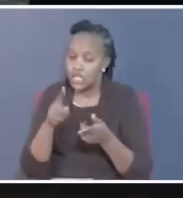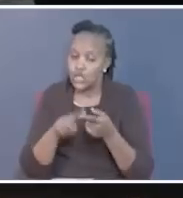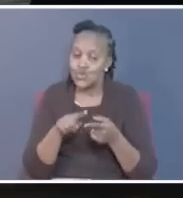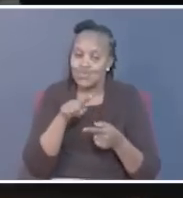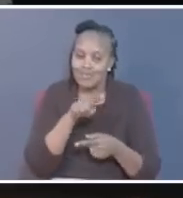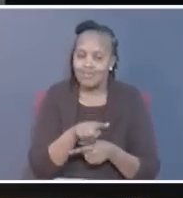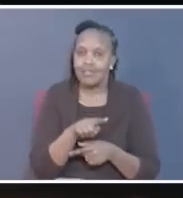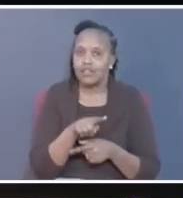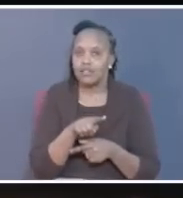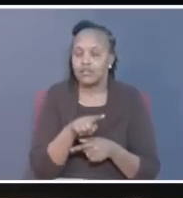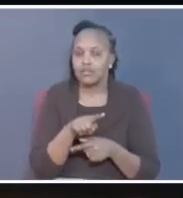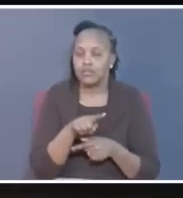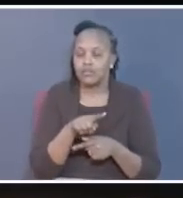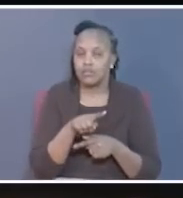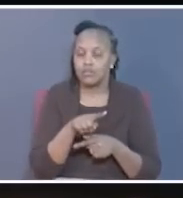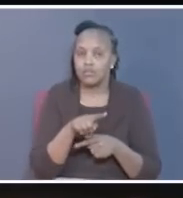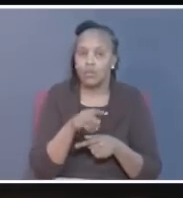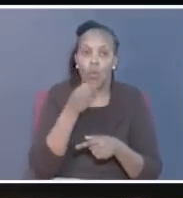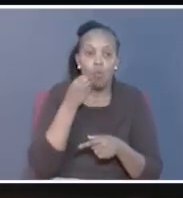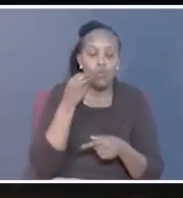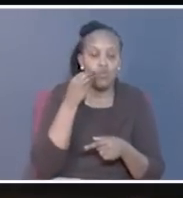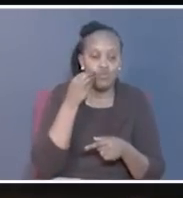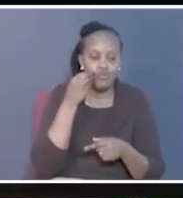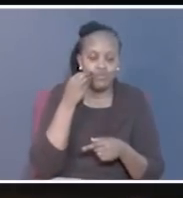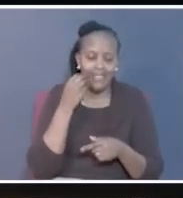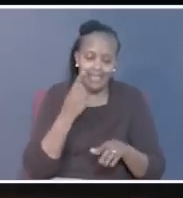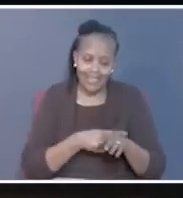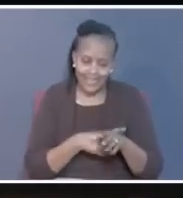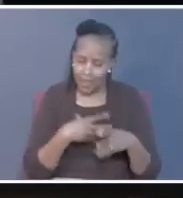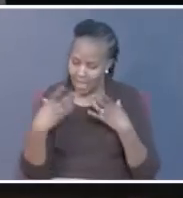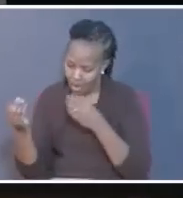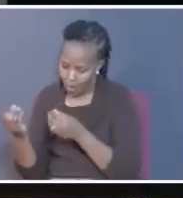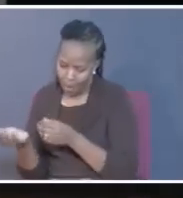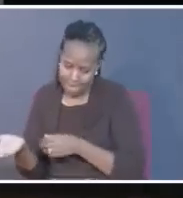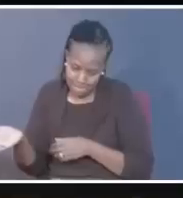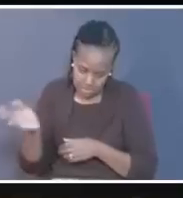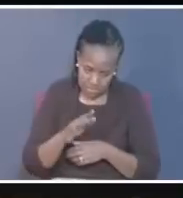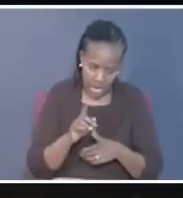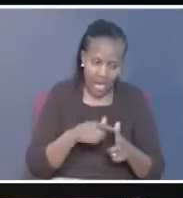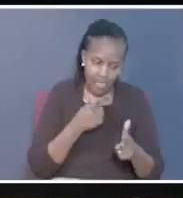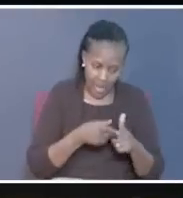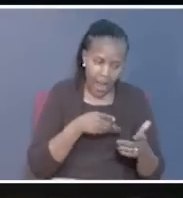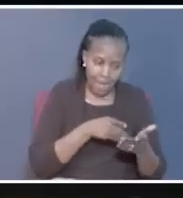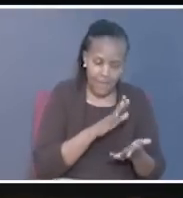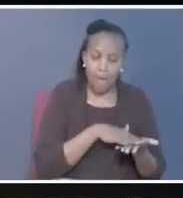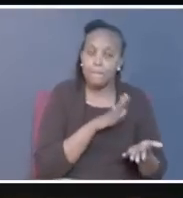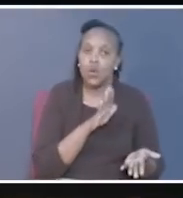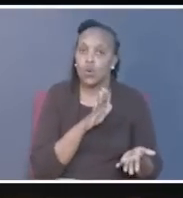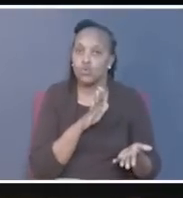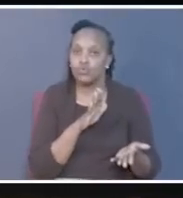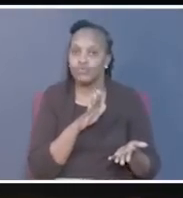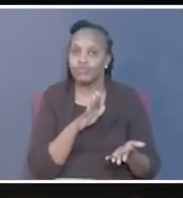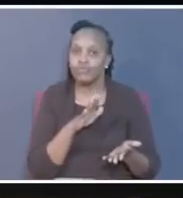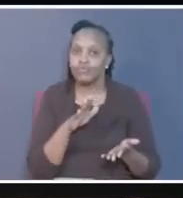"Take care of him, and whatever more you spend, when I return, I will repay you." May the